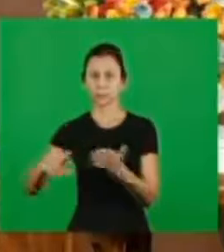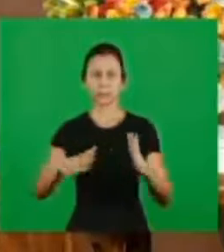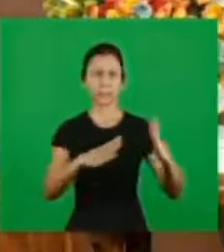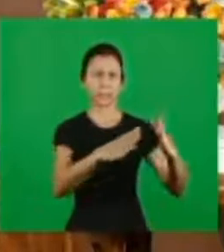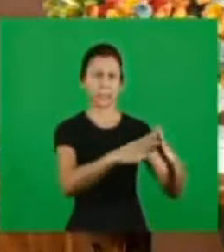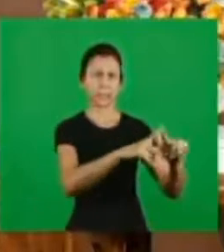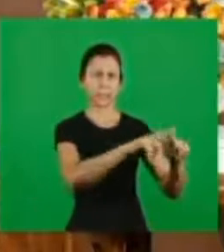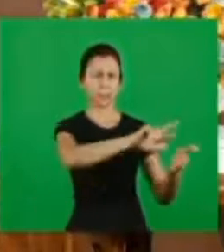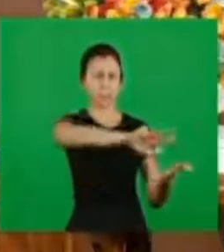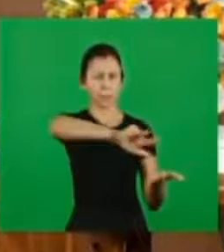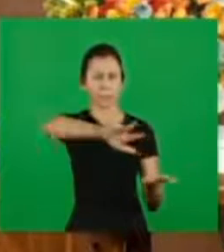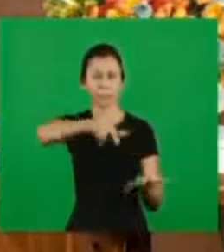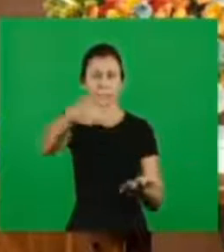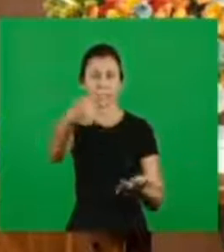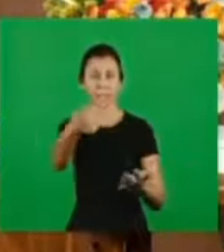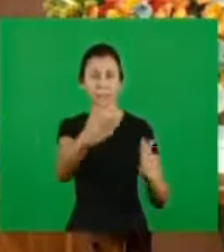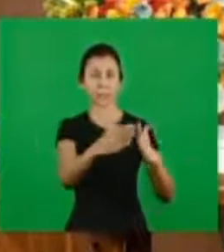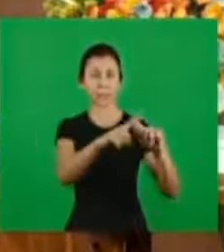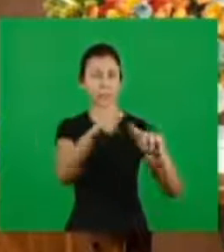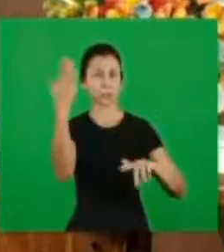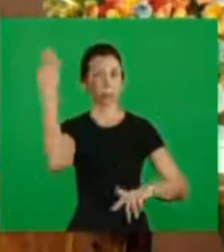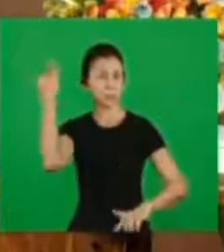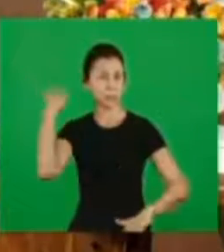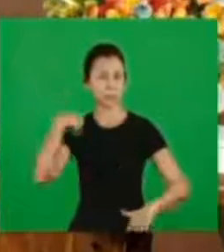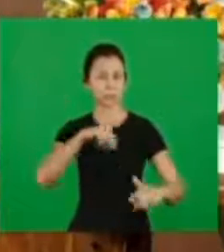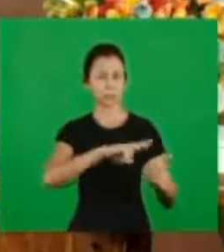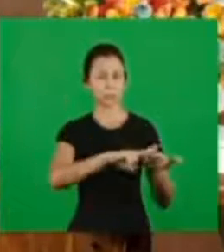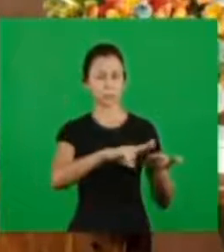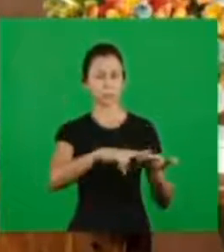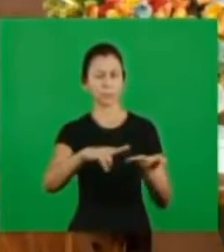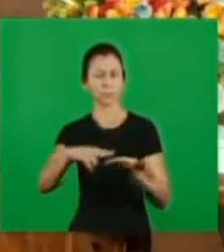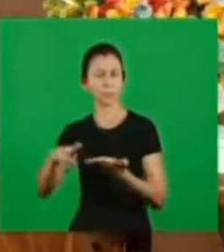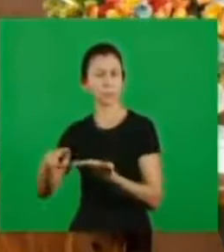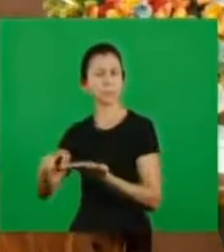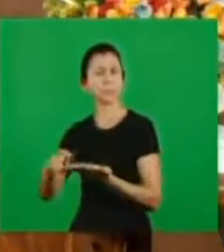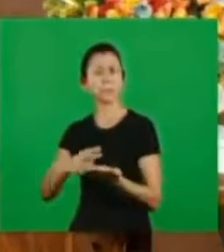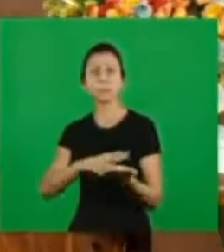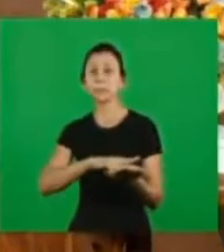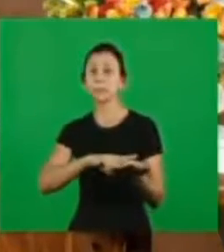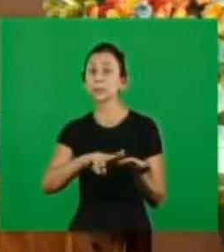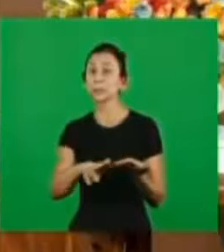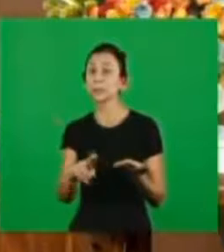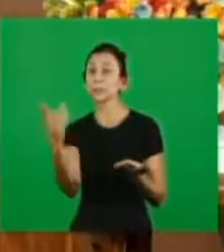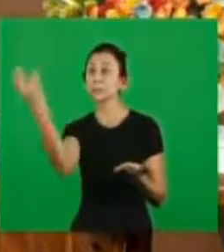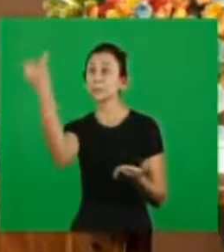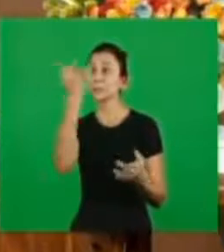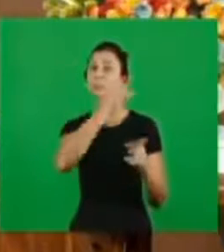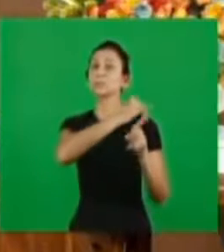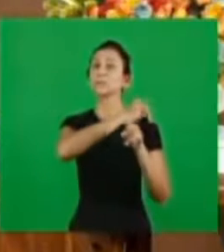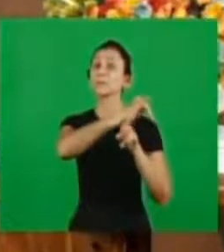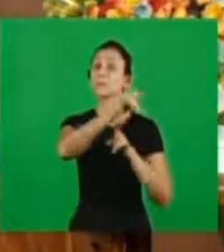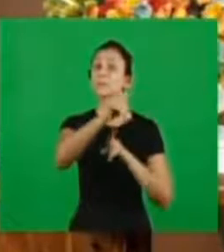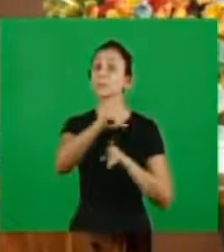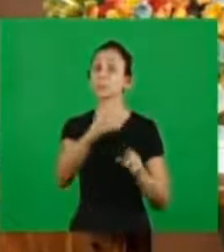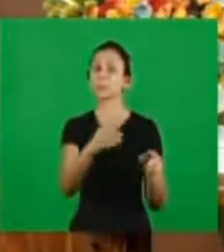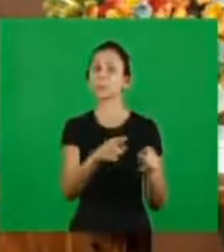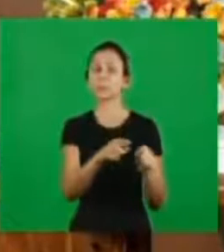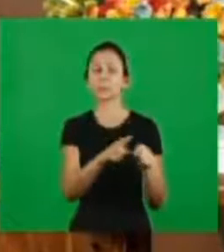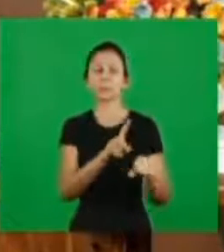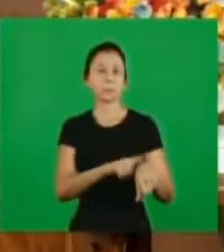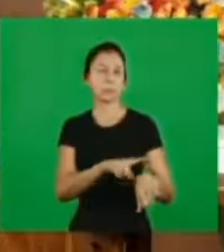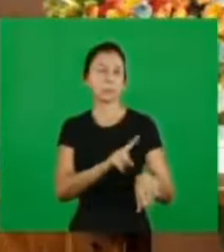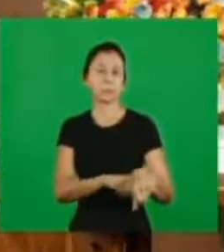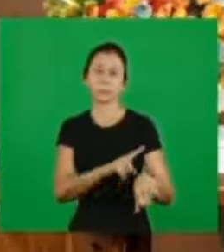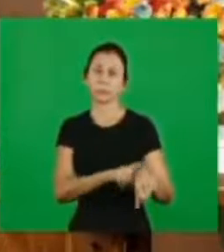was geared towards those seven churches at this period, those are prophetic letters for